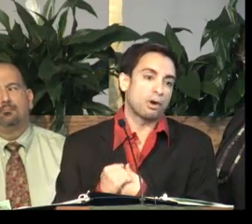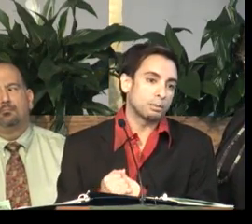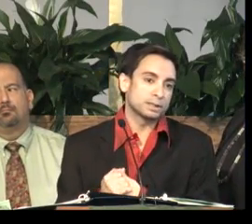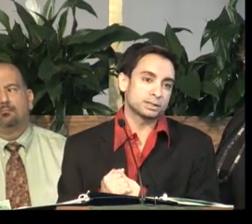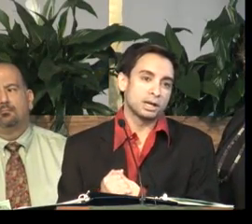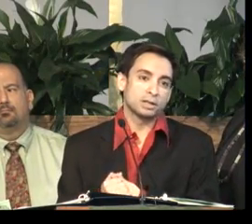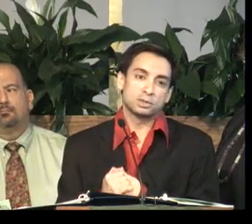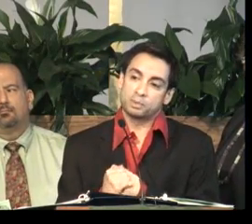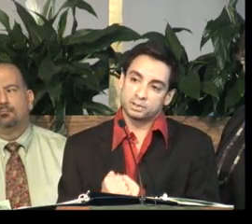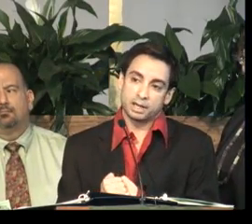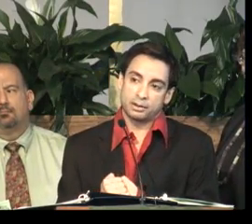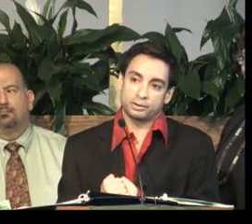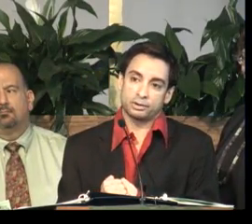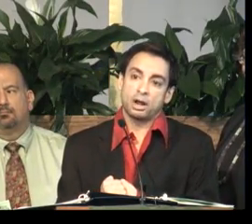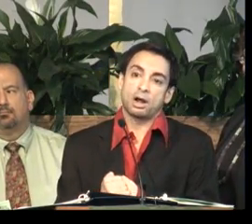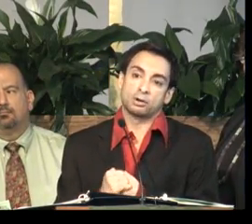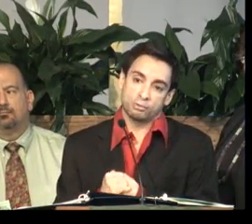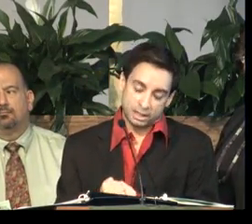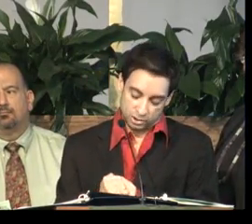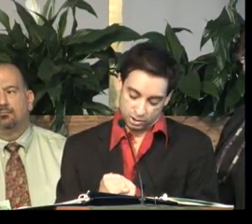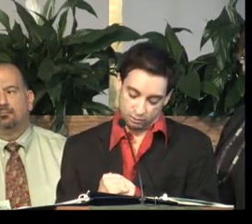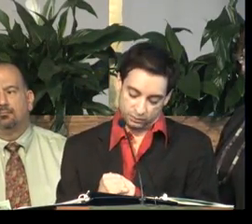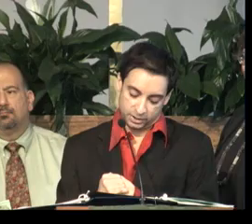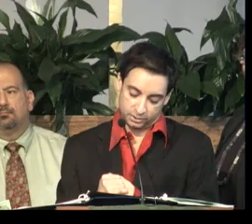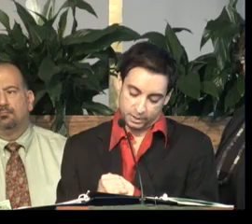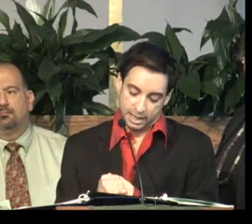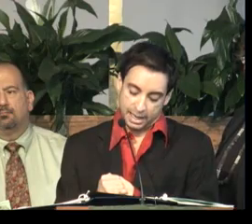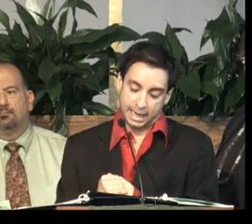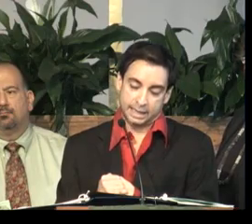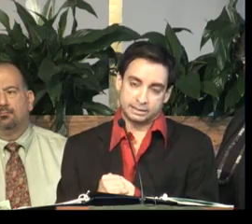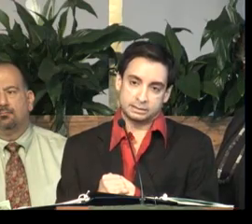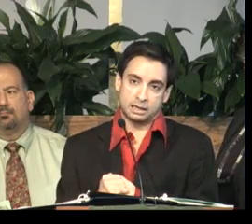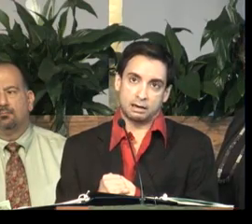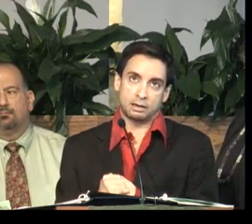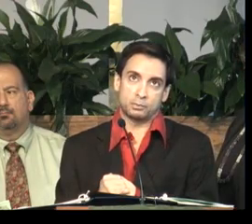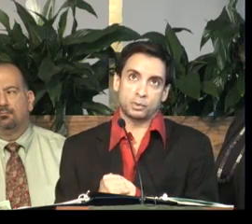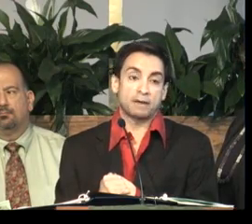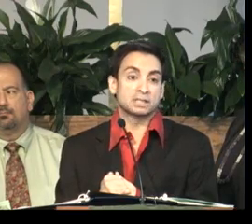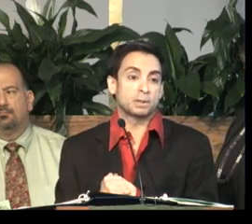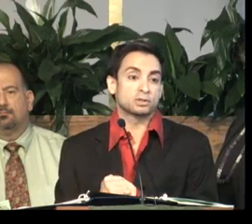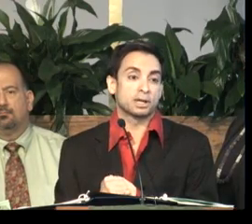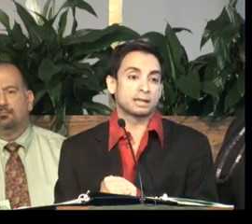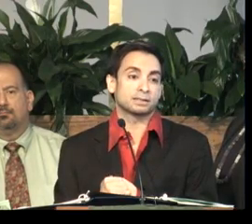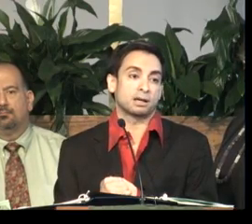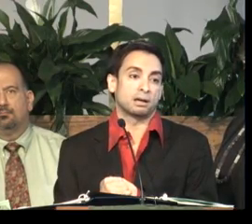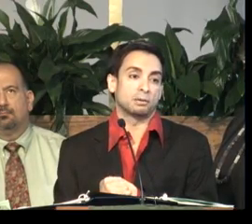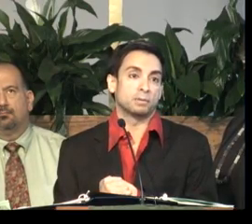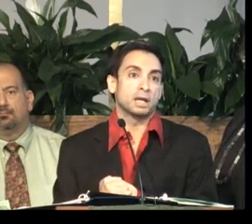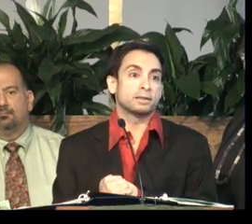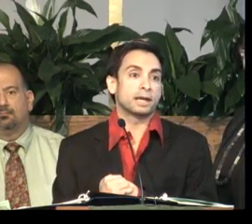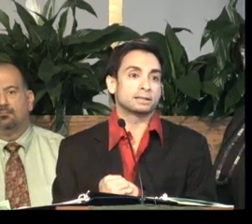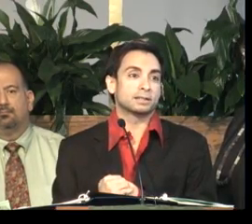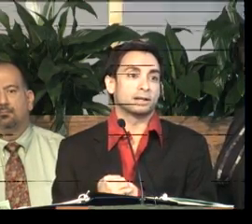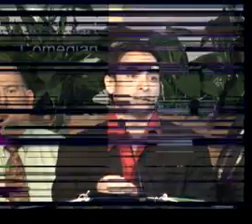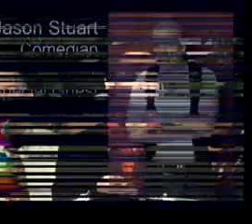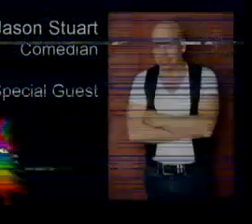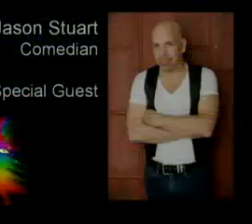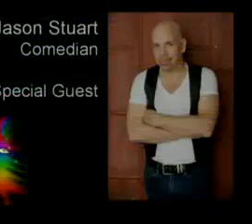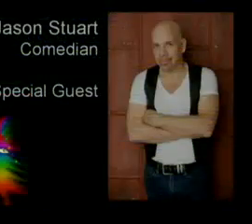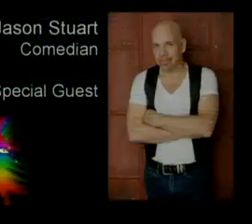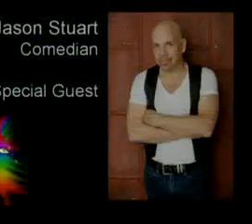I promise to put together a great show for you. And we have a special guest